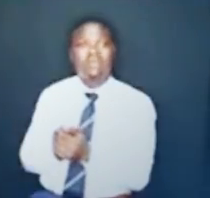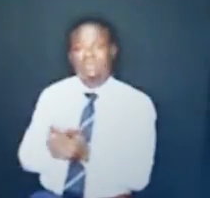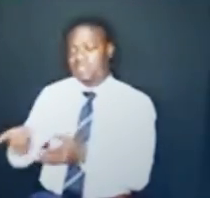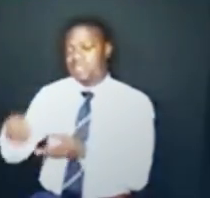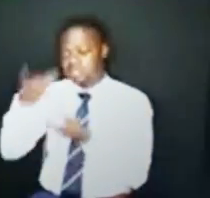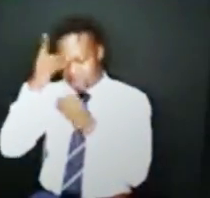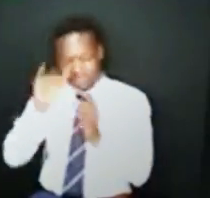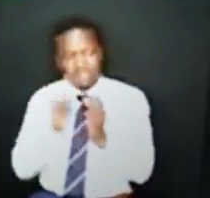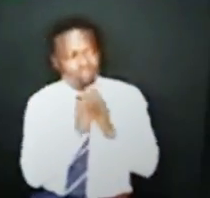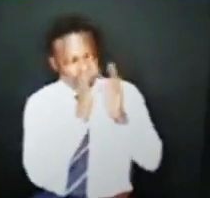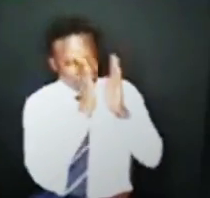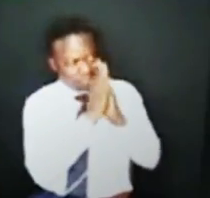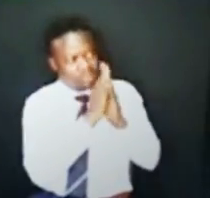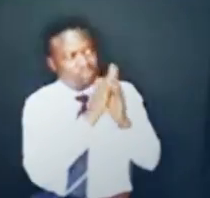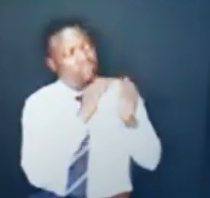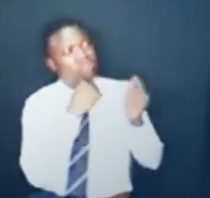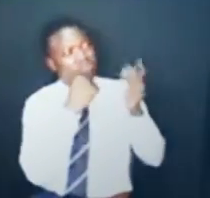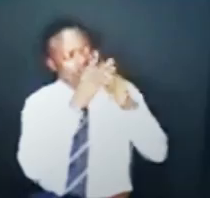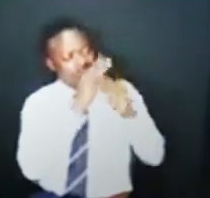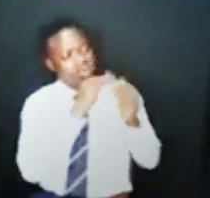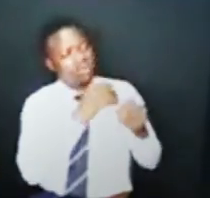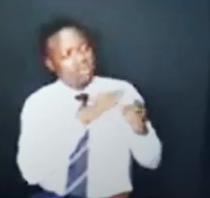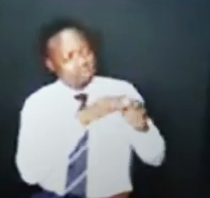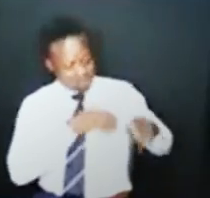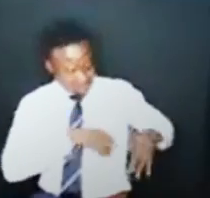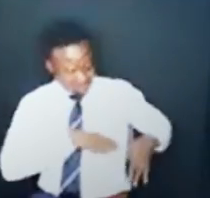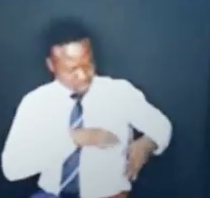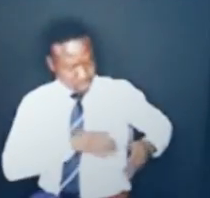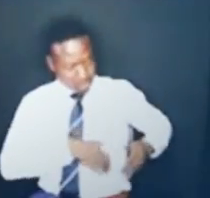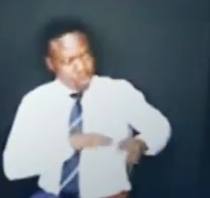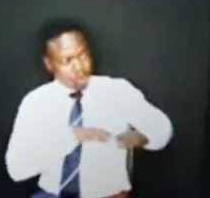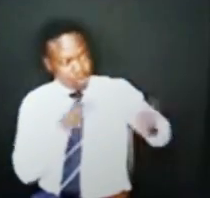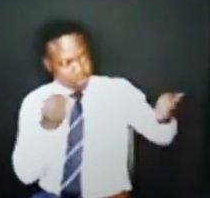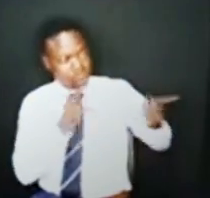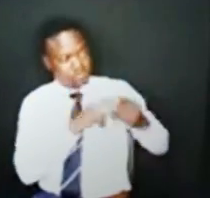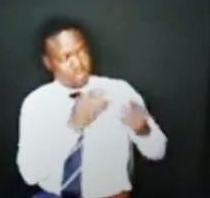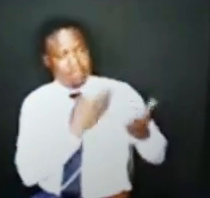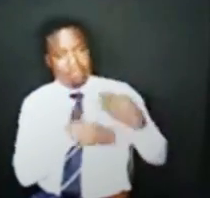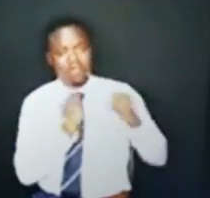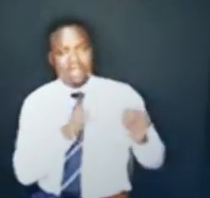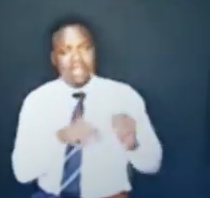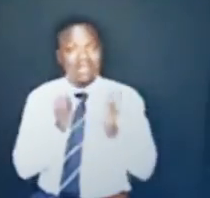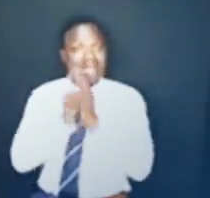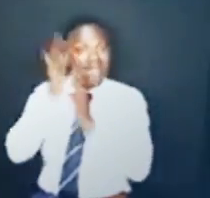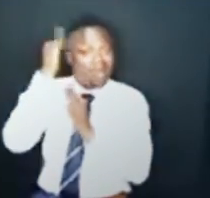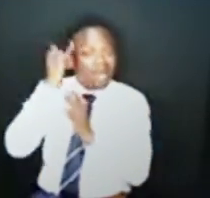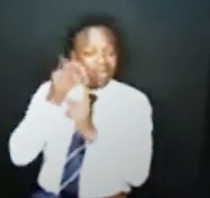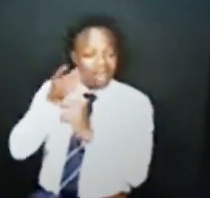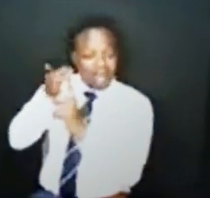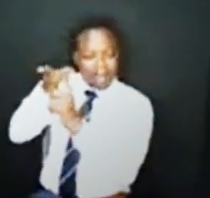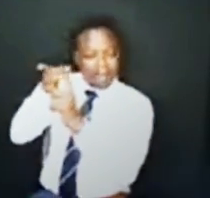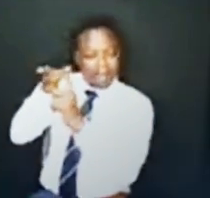pray. So me bombay. That is why I want to give some anesthesia.